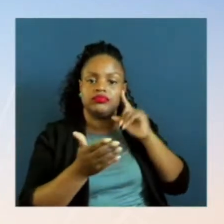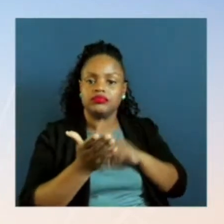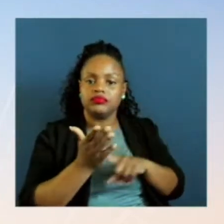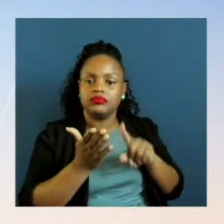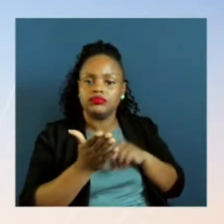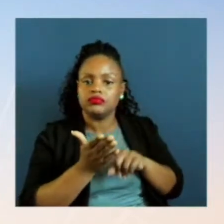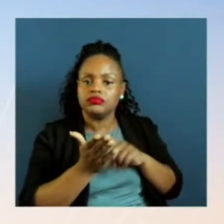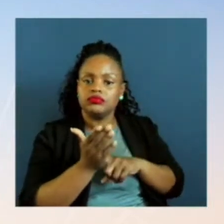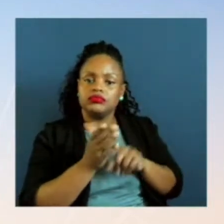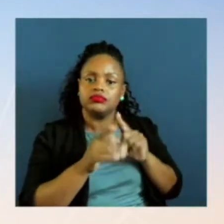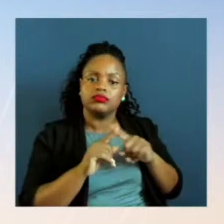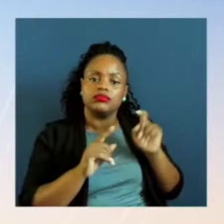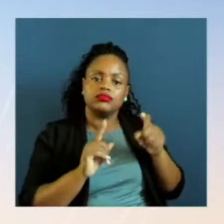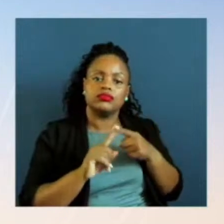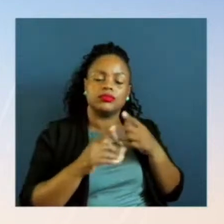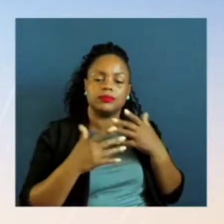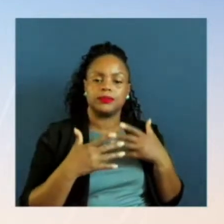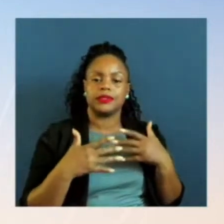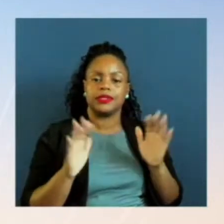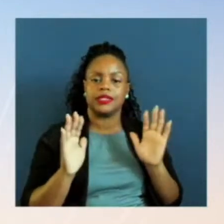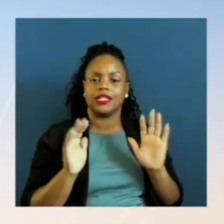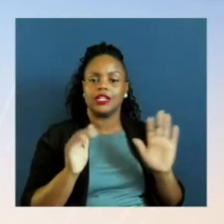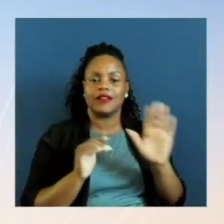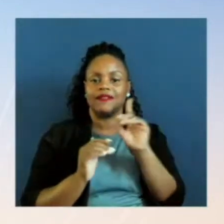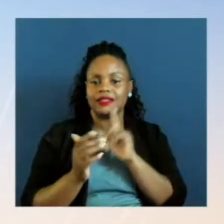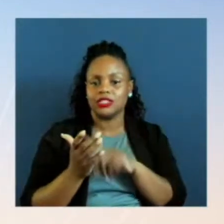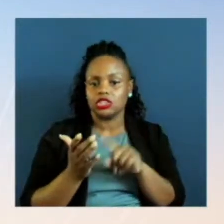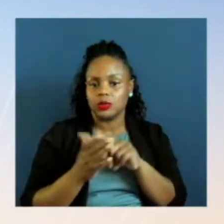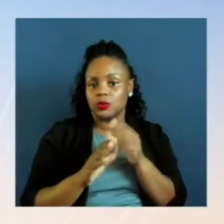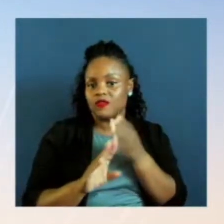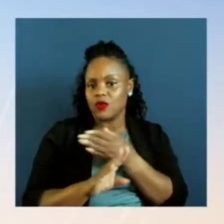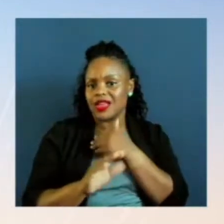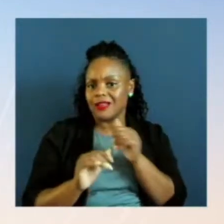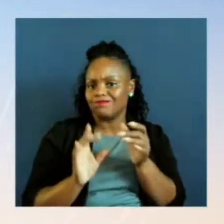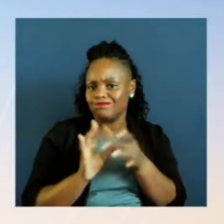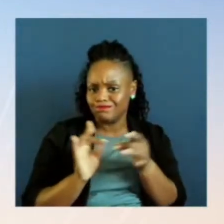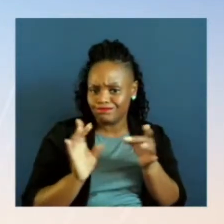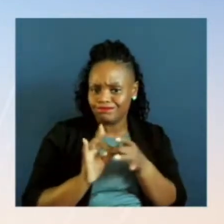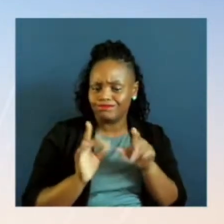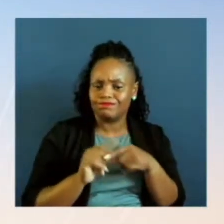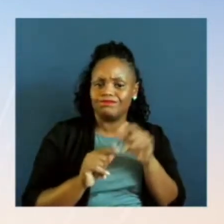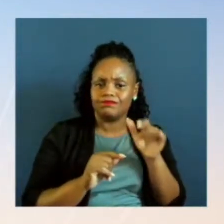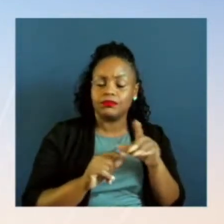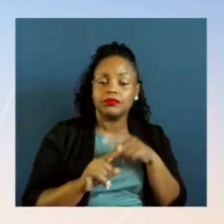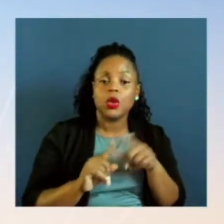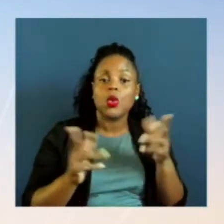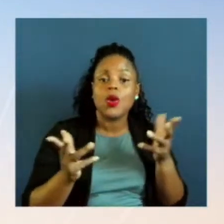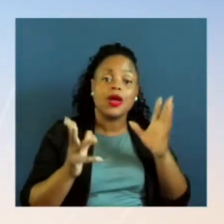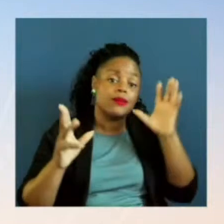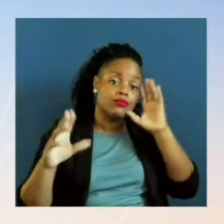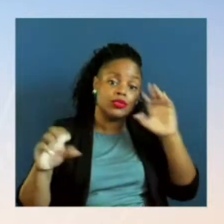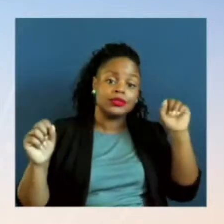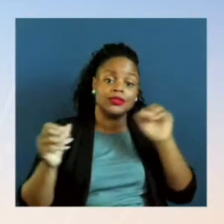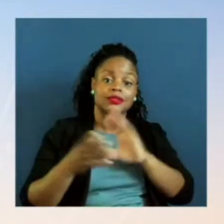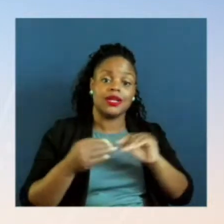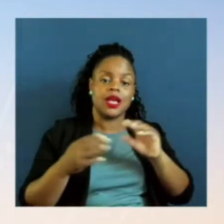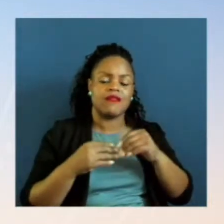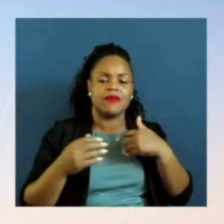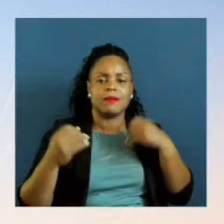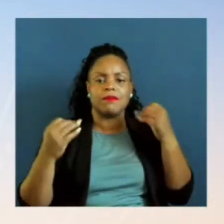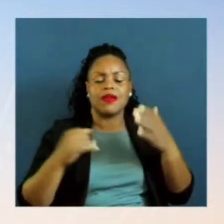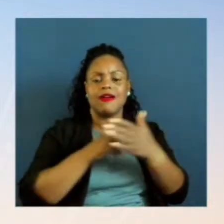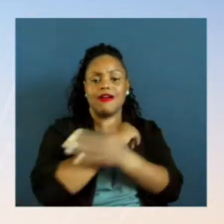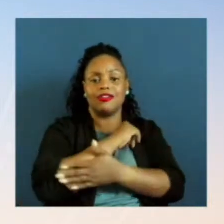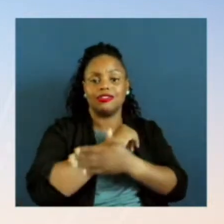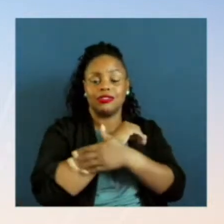before we speak to that. But I would say what the president is referencing is there are a range of countries around the world. We don't have a military presence